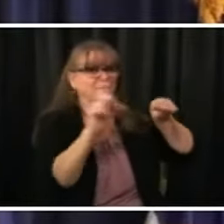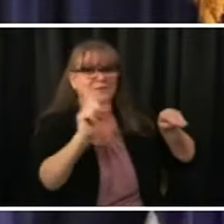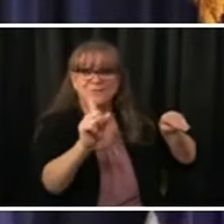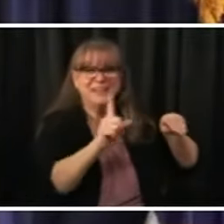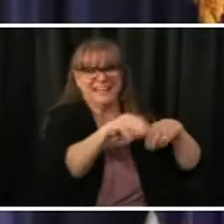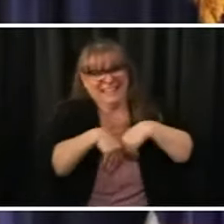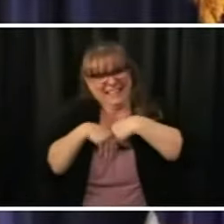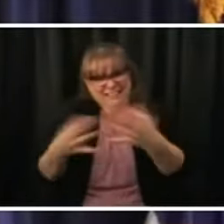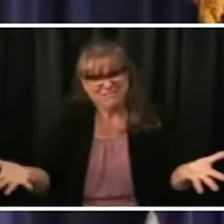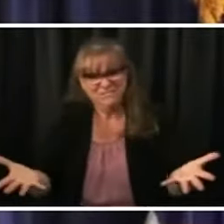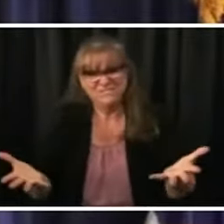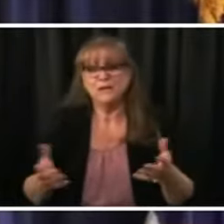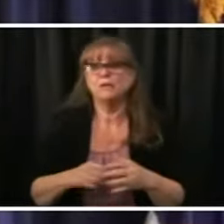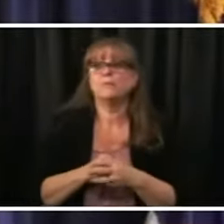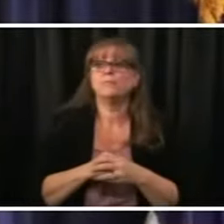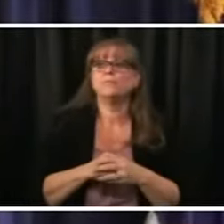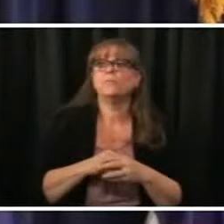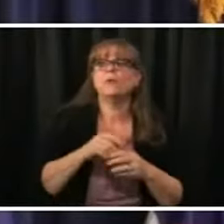559,938 first doses,